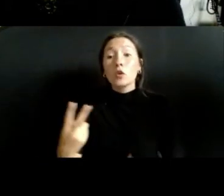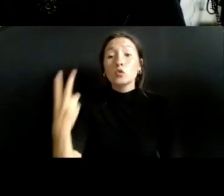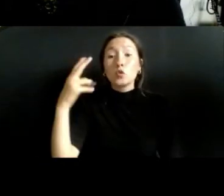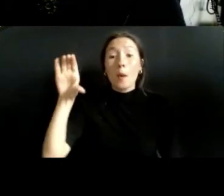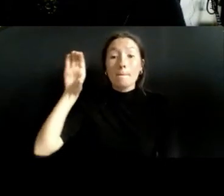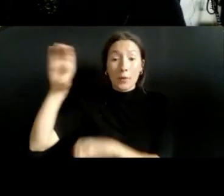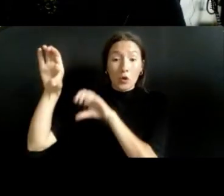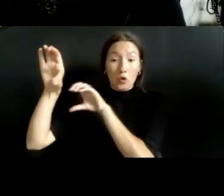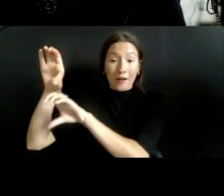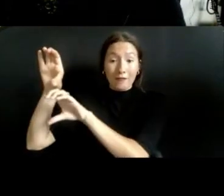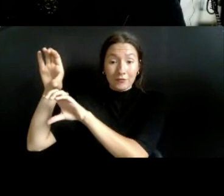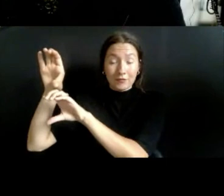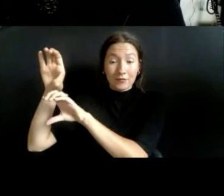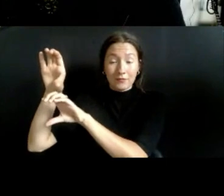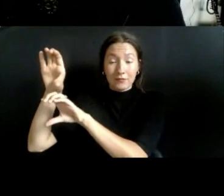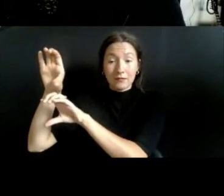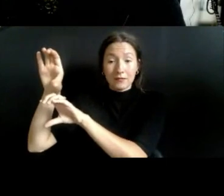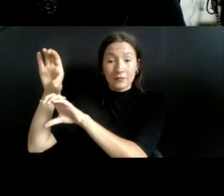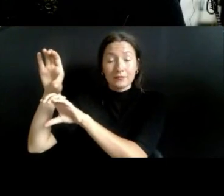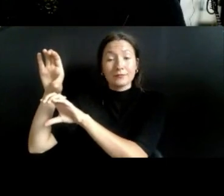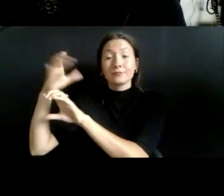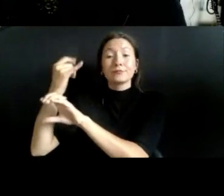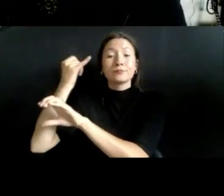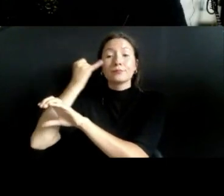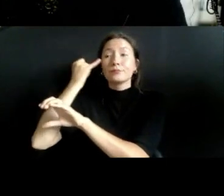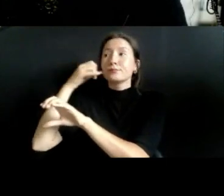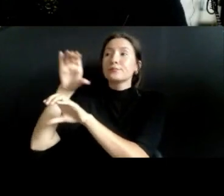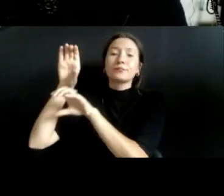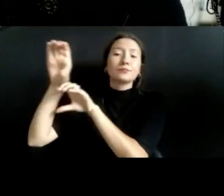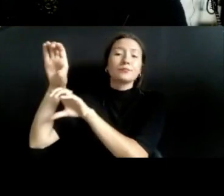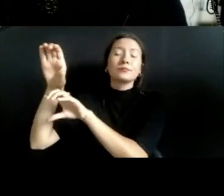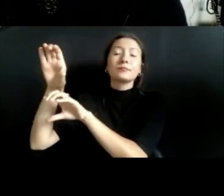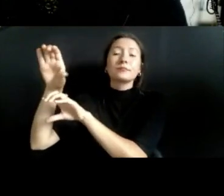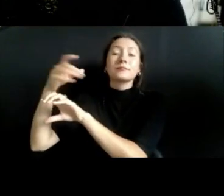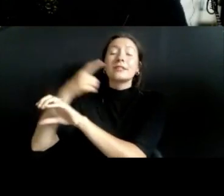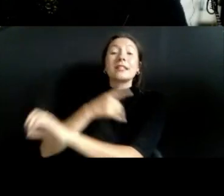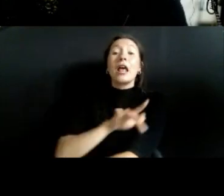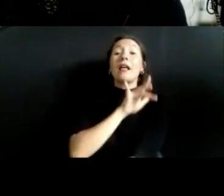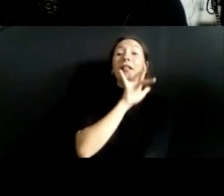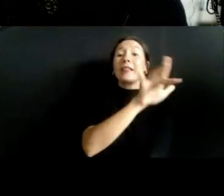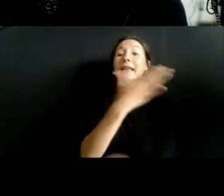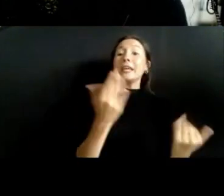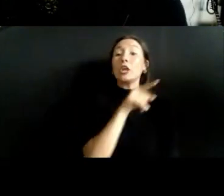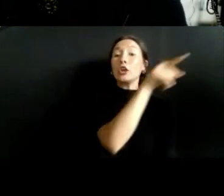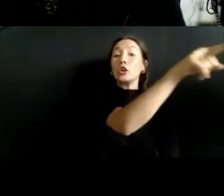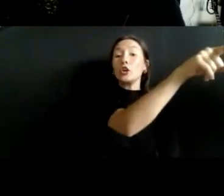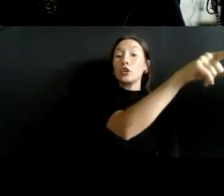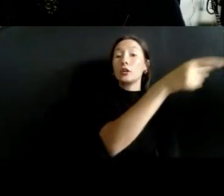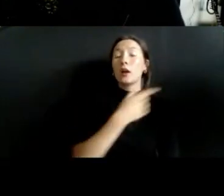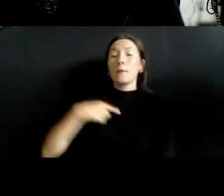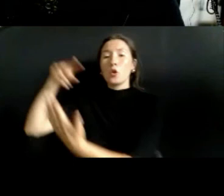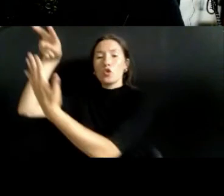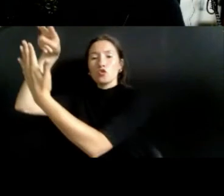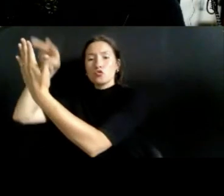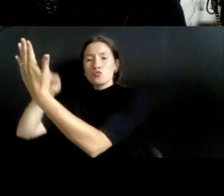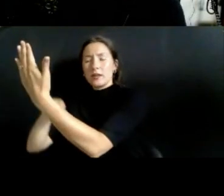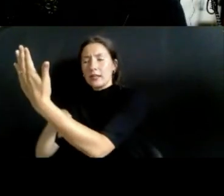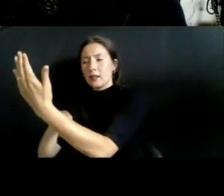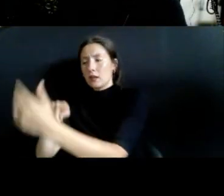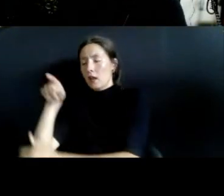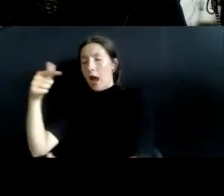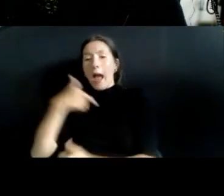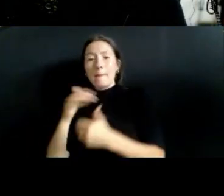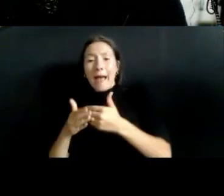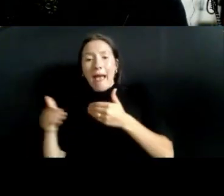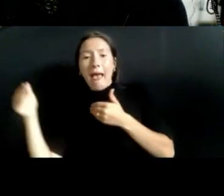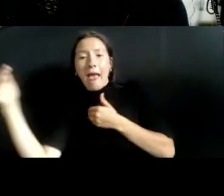reading, I could be reading faster than your lesson is going. Click here. Where? Oh, I'm reading something that